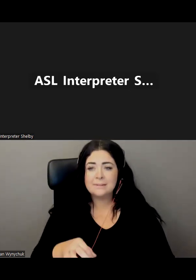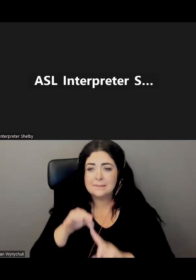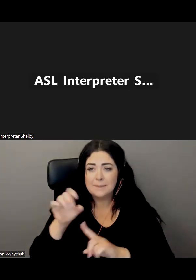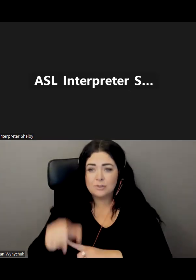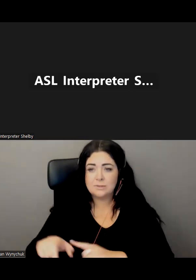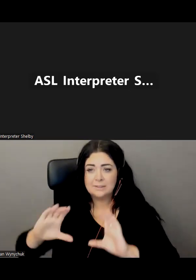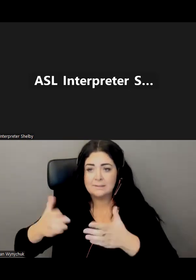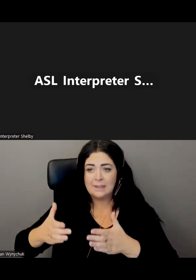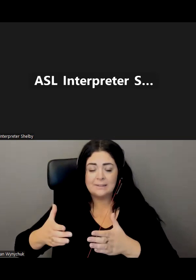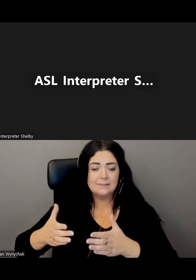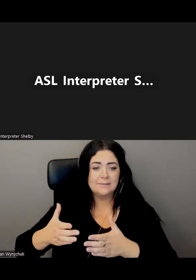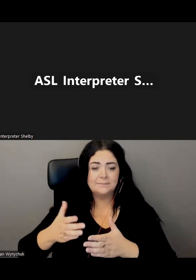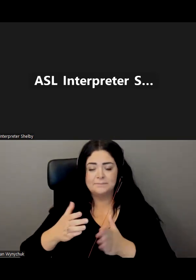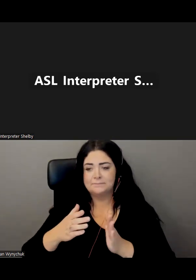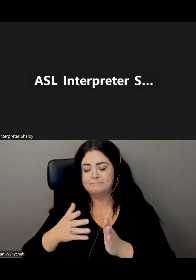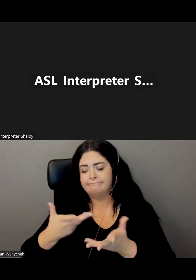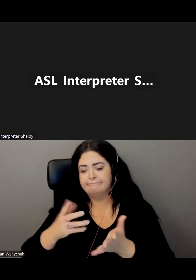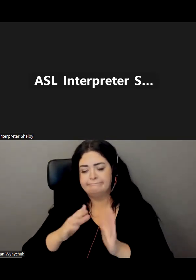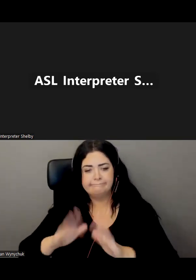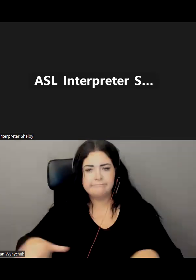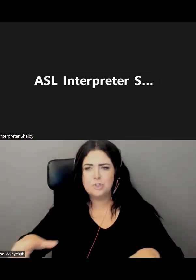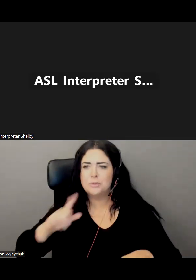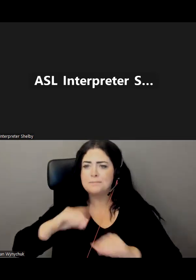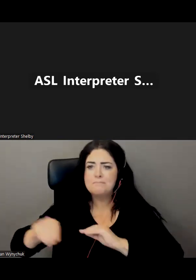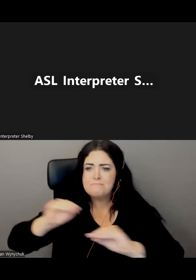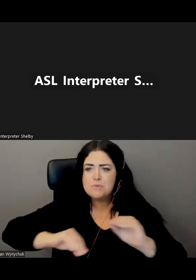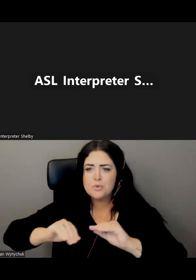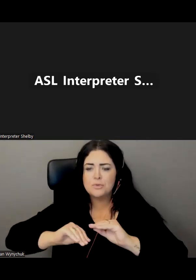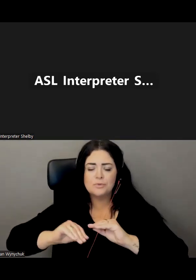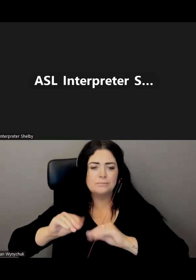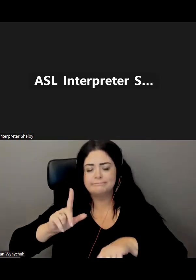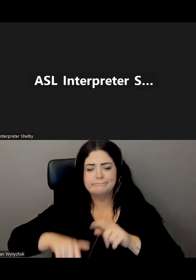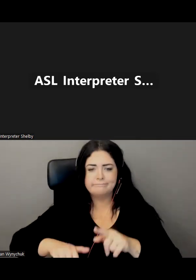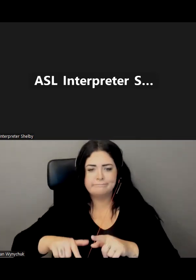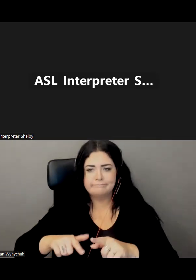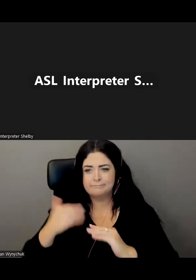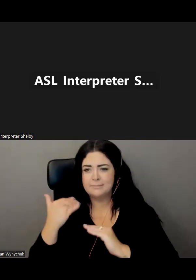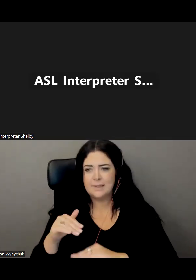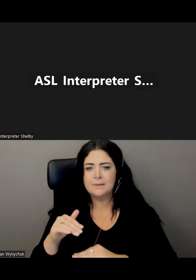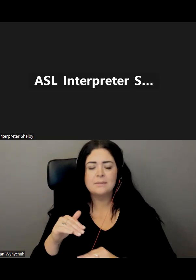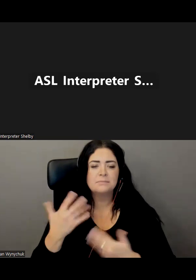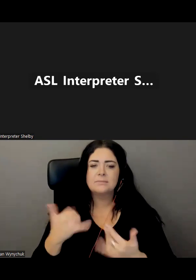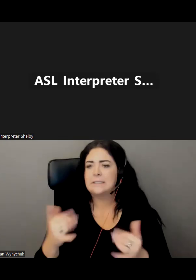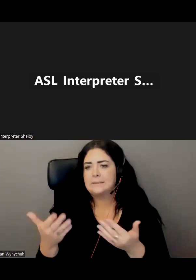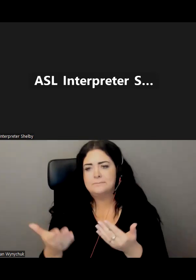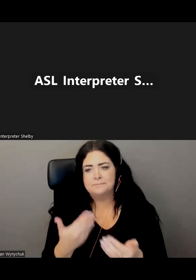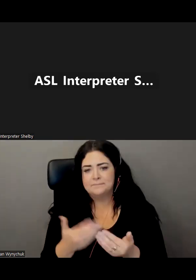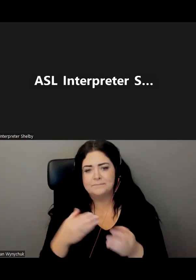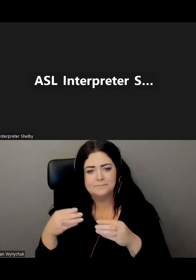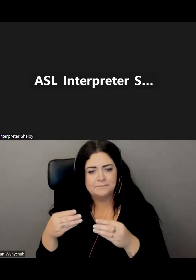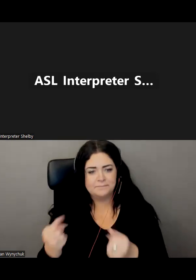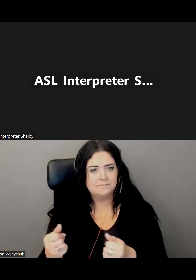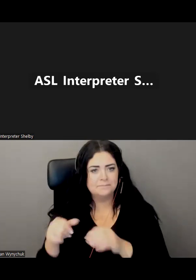something where the children aren't as dexterous as other children their age. still super easy to plant.